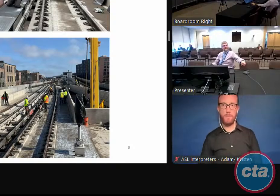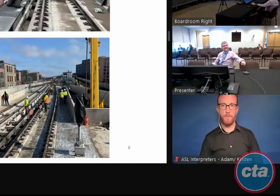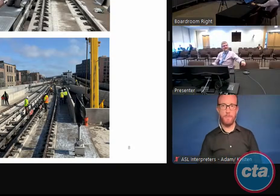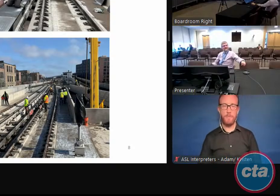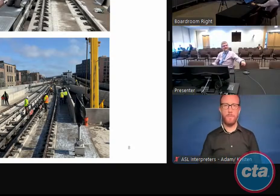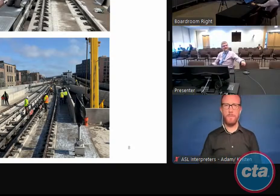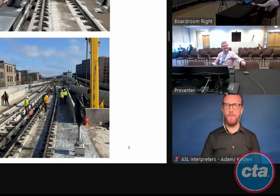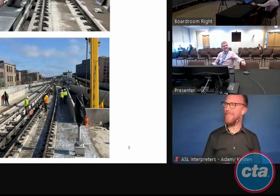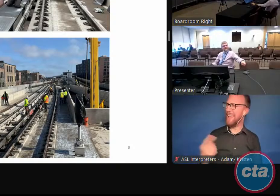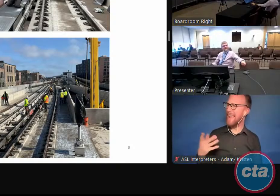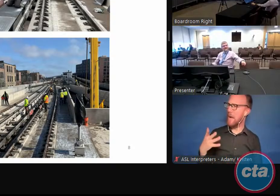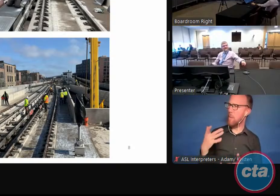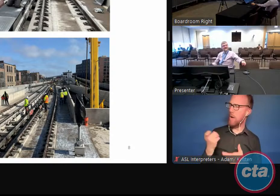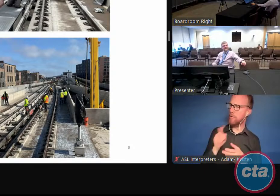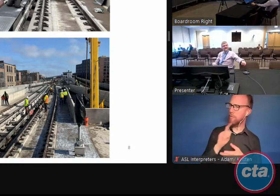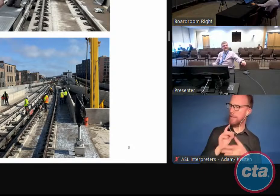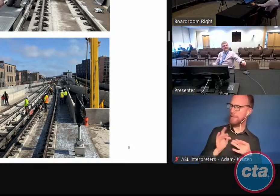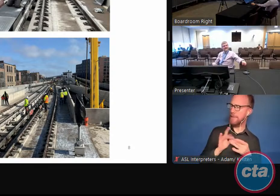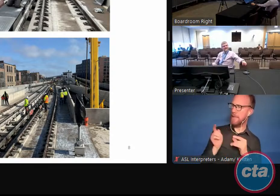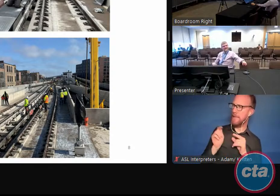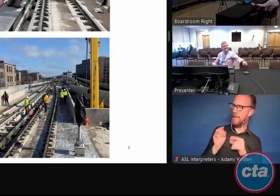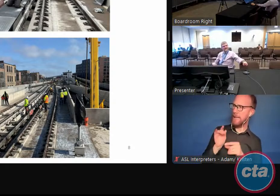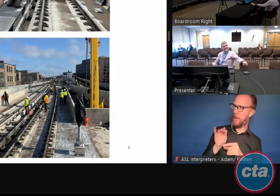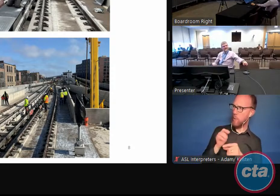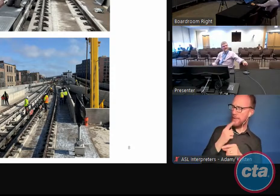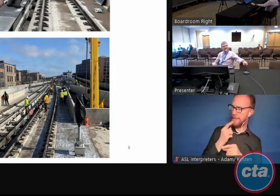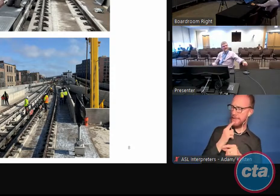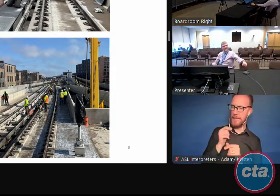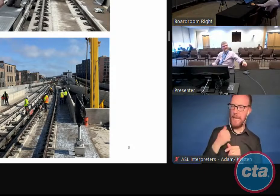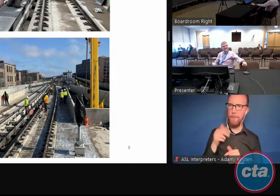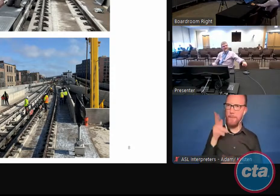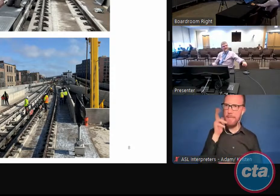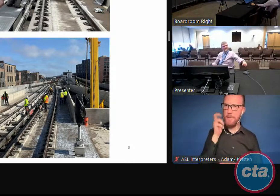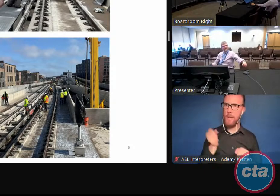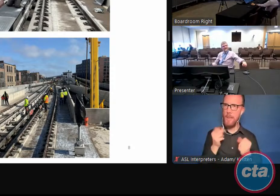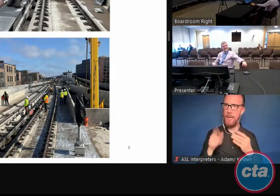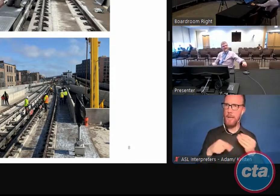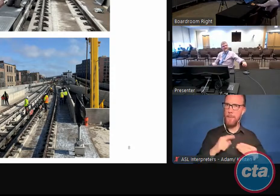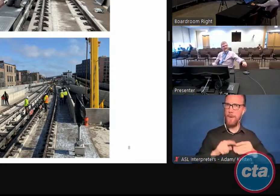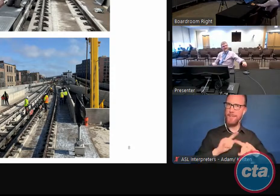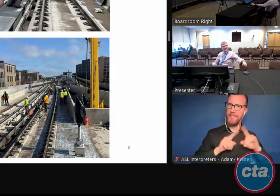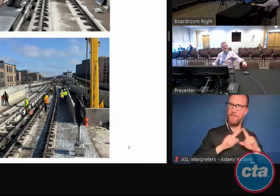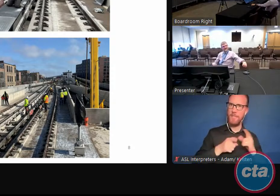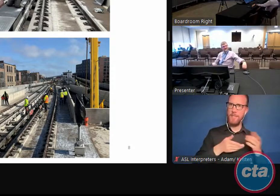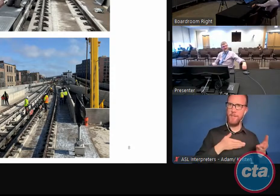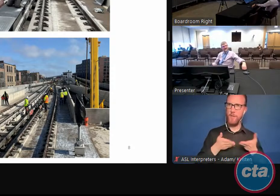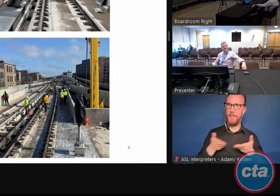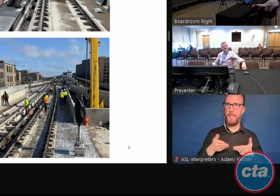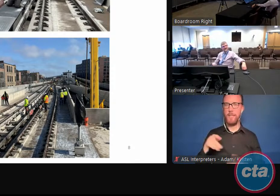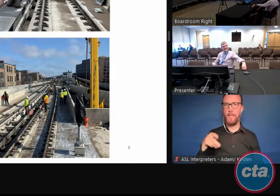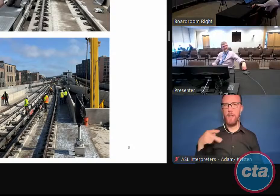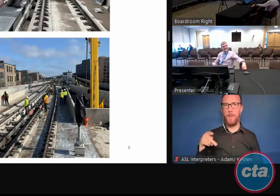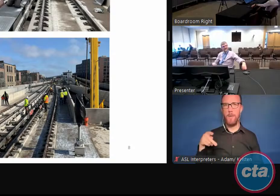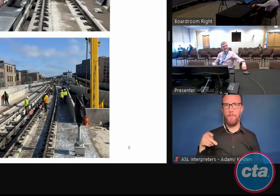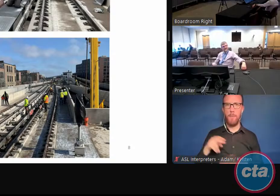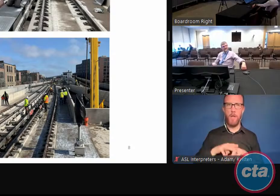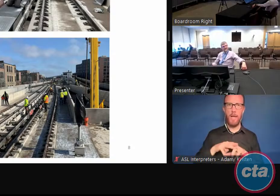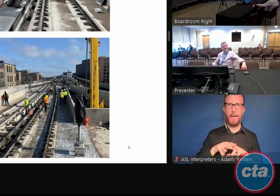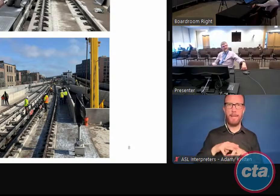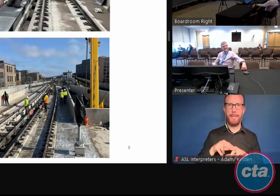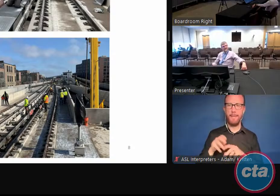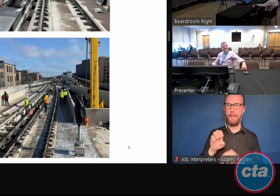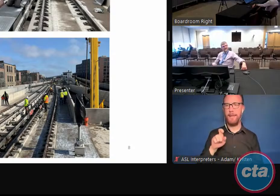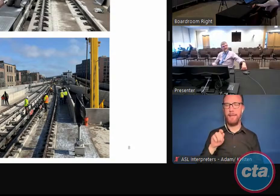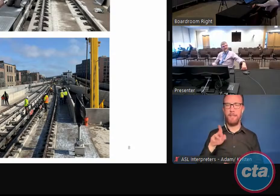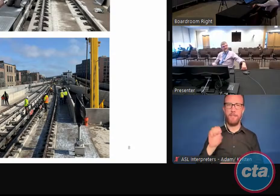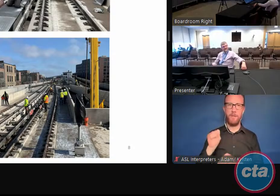I want to piggyback off of what Caroline said. I've been hearing a lot, about different services with Purple Line Express running on the weekends. I don't know